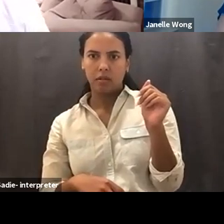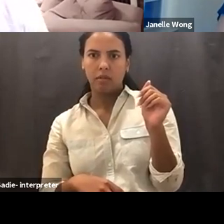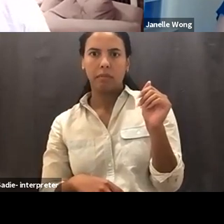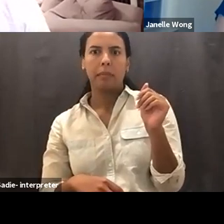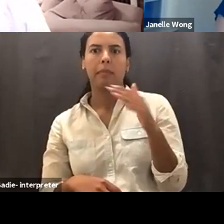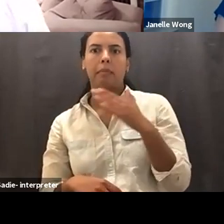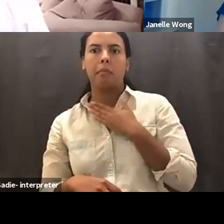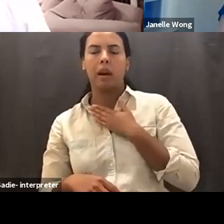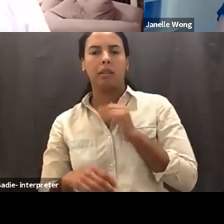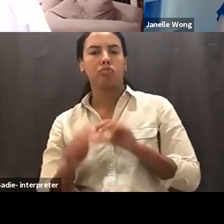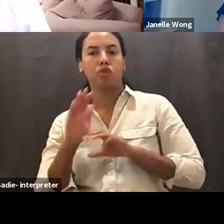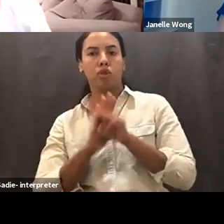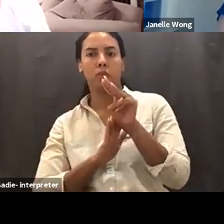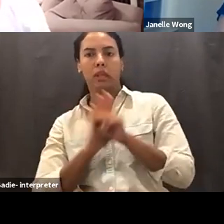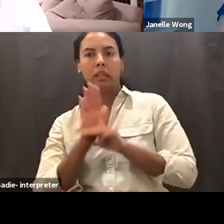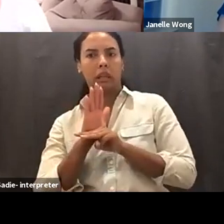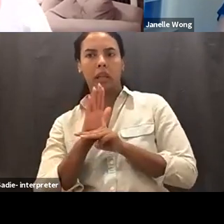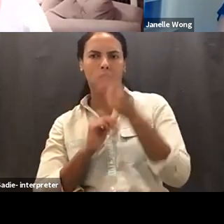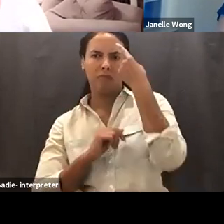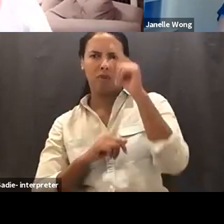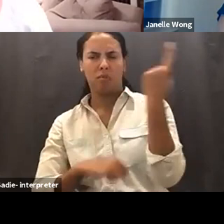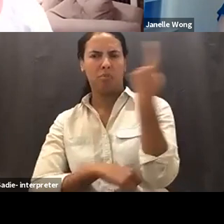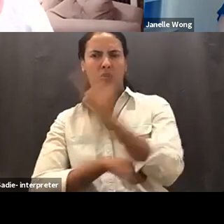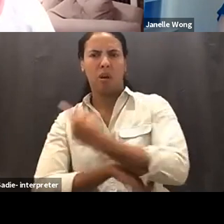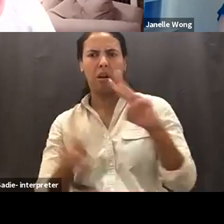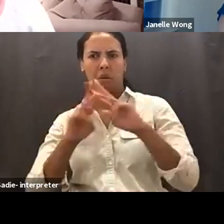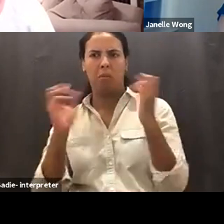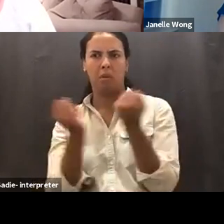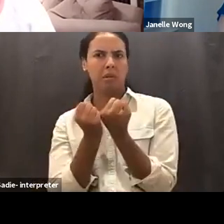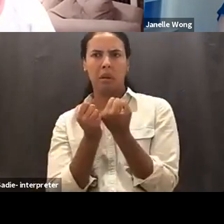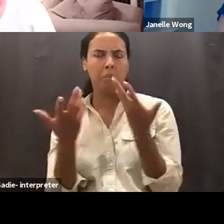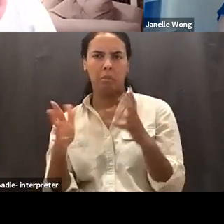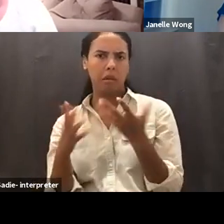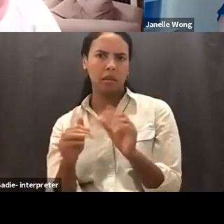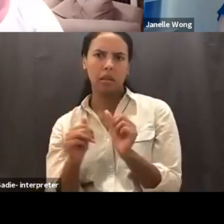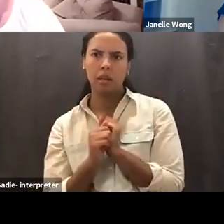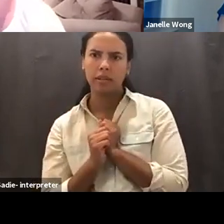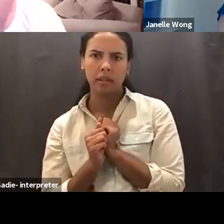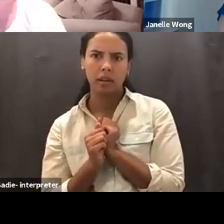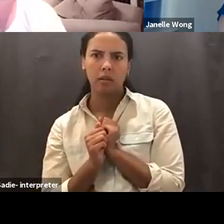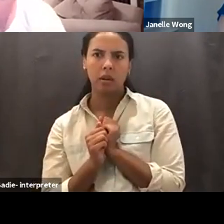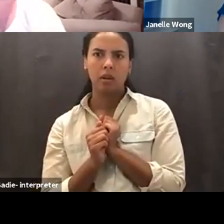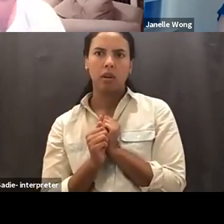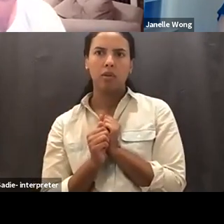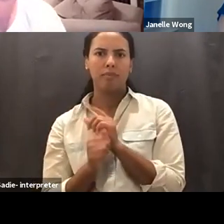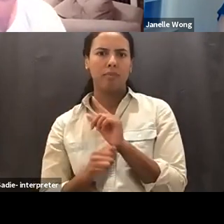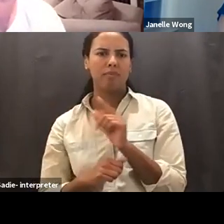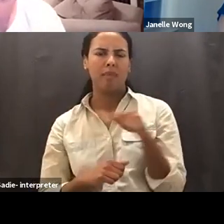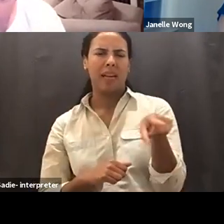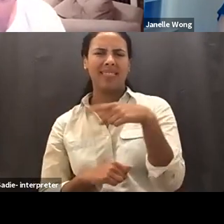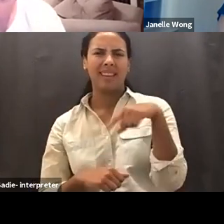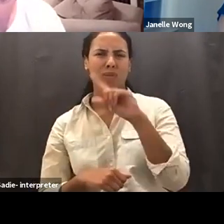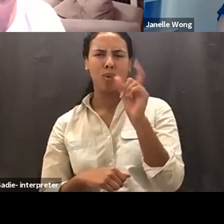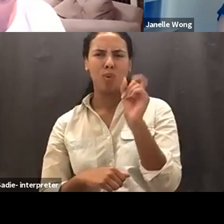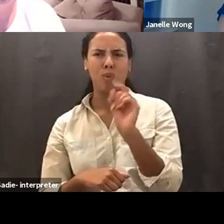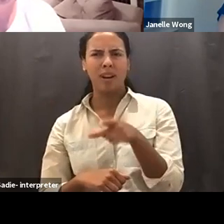And, you know, wherever people are starting from, like thinking about all these questions is a journey for most